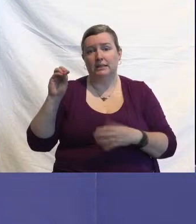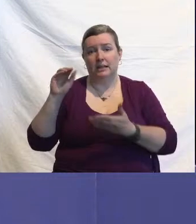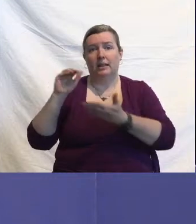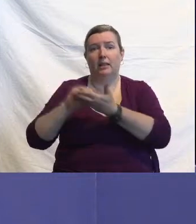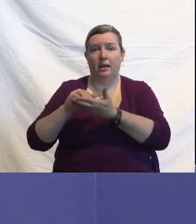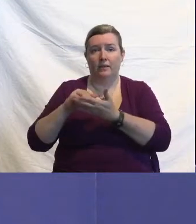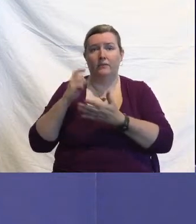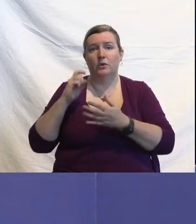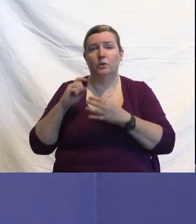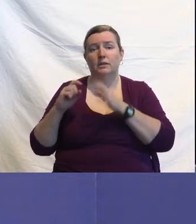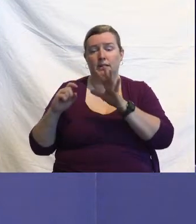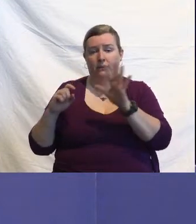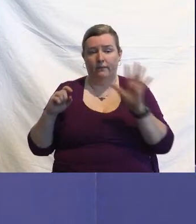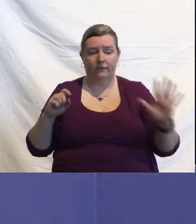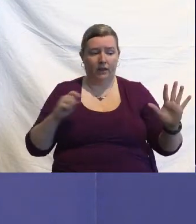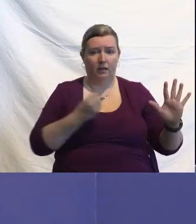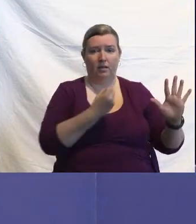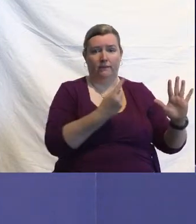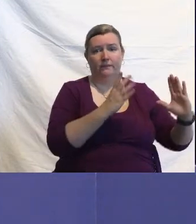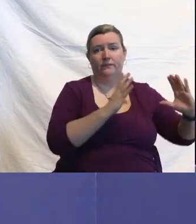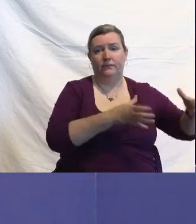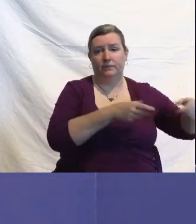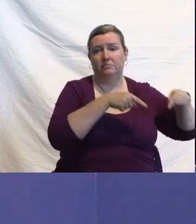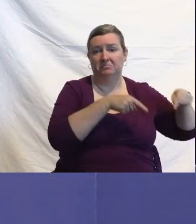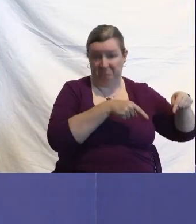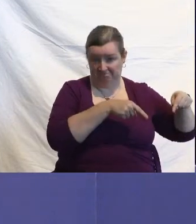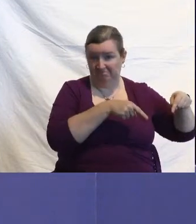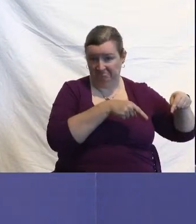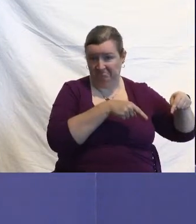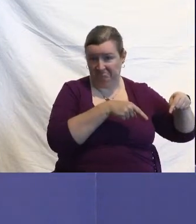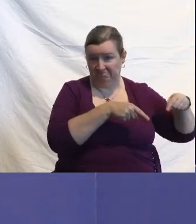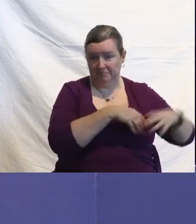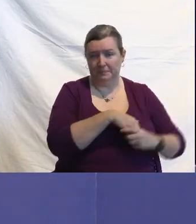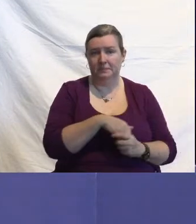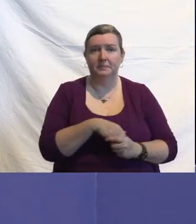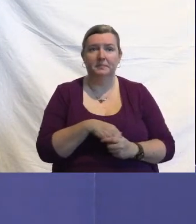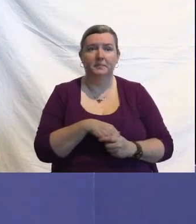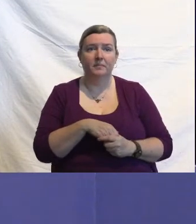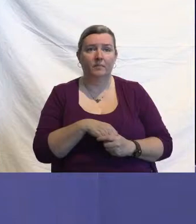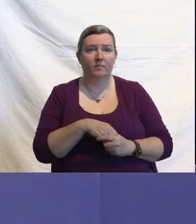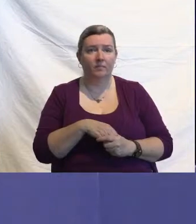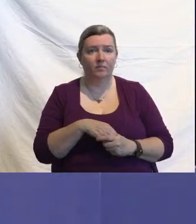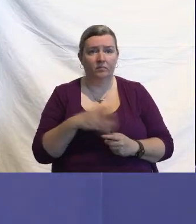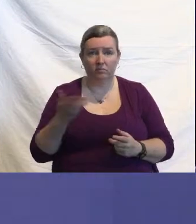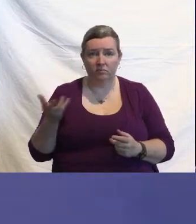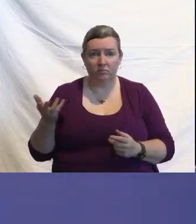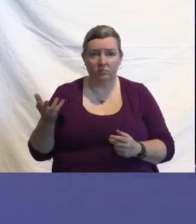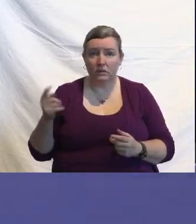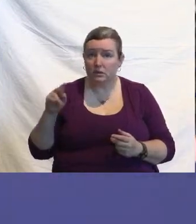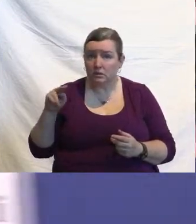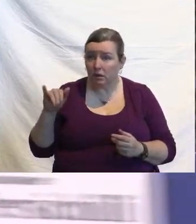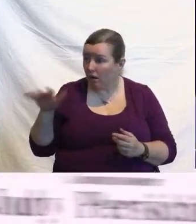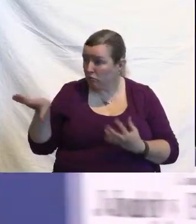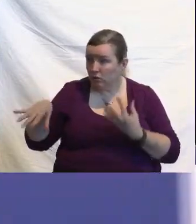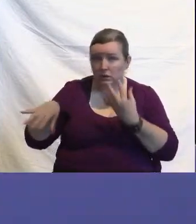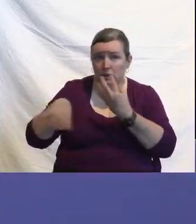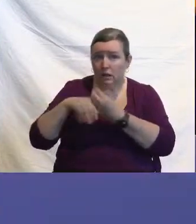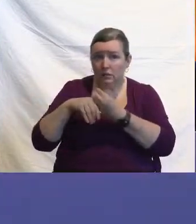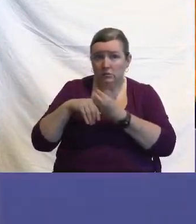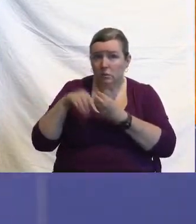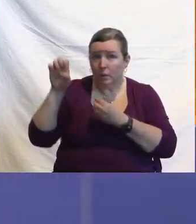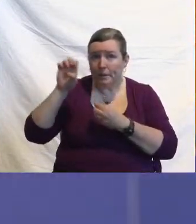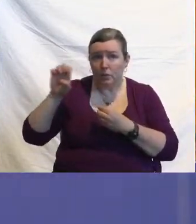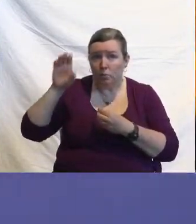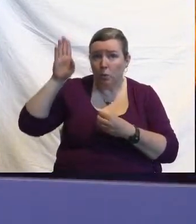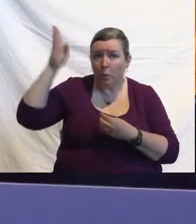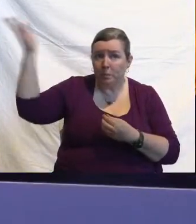Tell you in a minute. I'll give that to you in a minute. Tina, anything you want to add on the European question that we didn't hit already earlier? Just